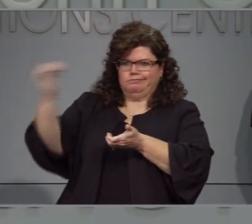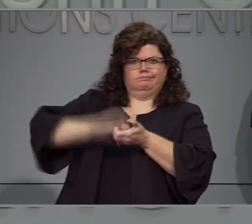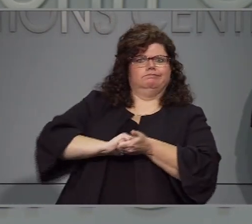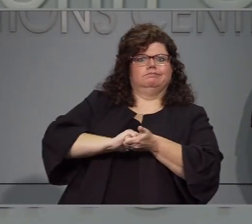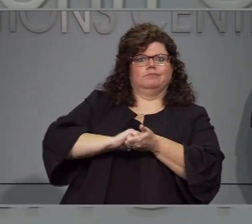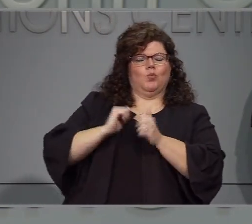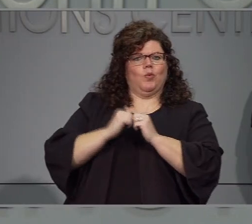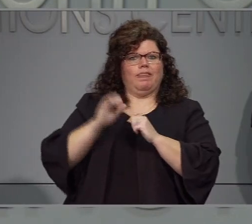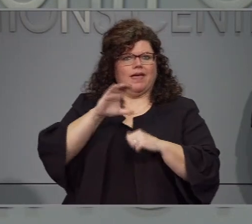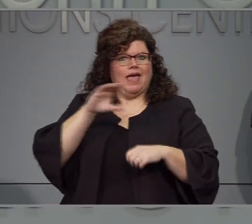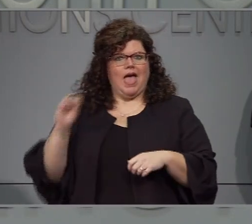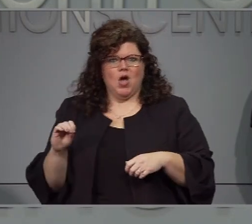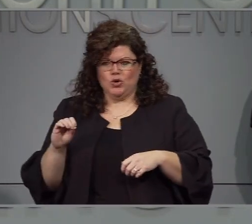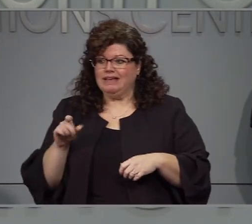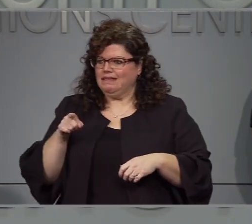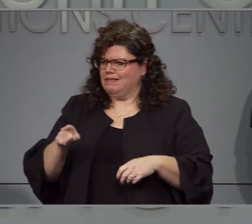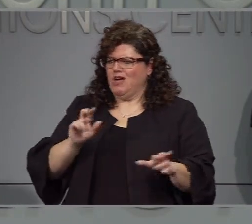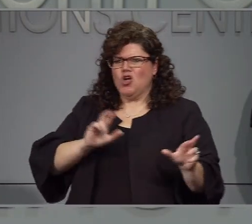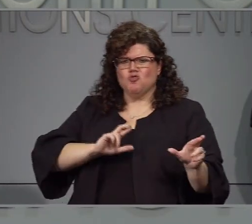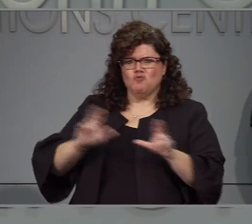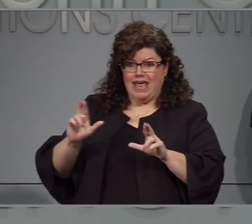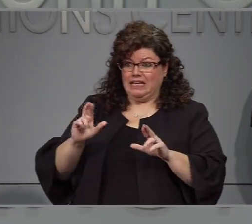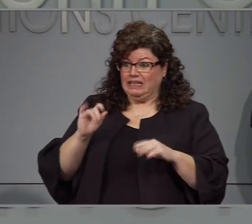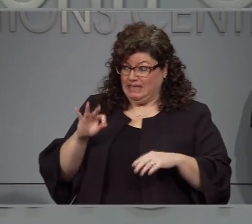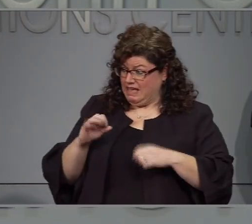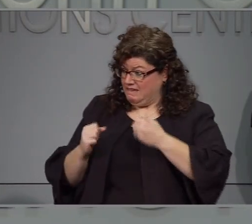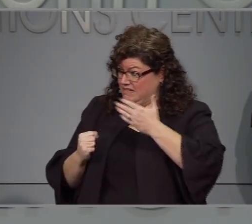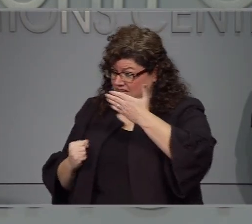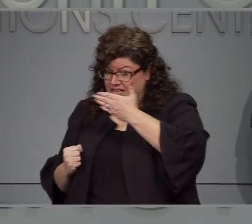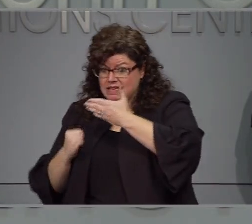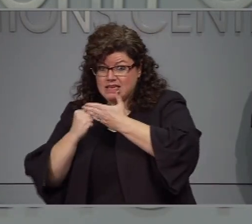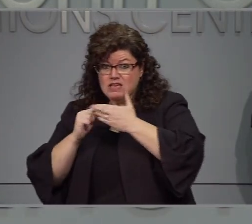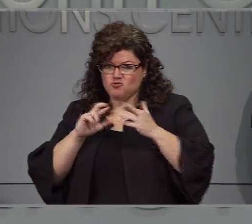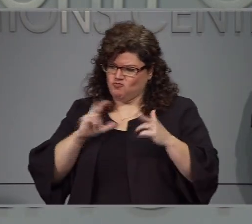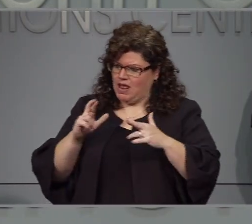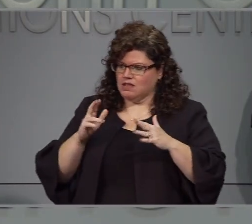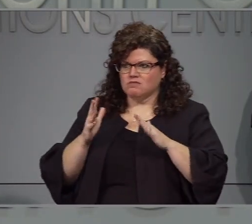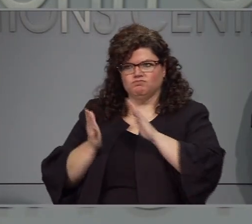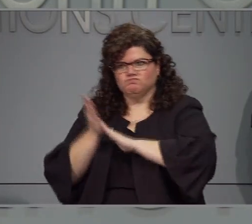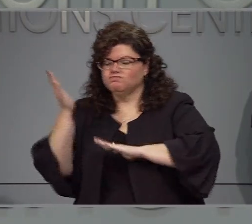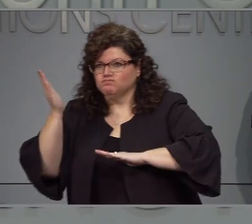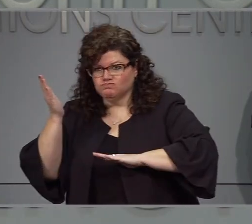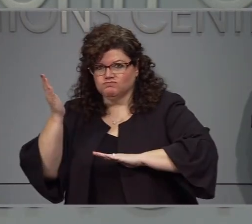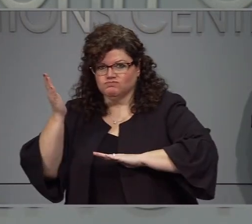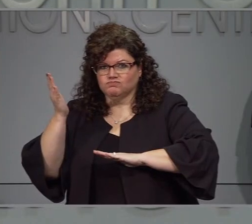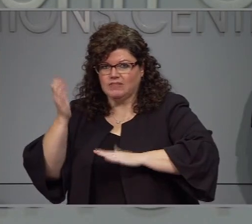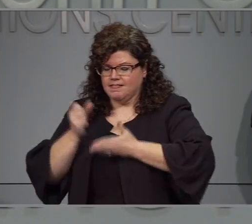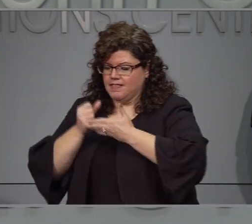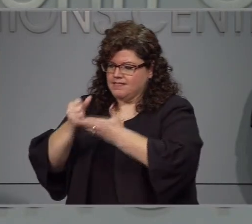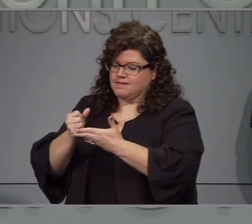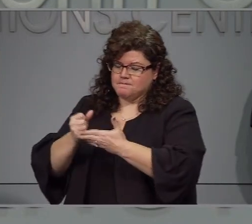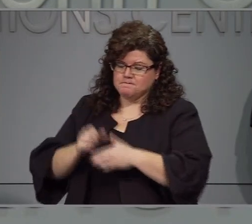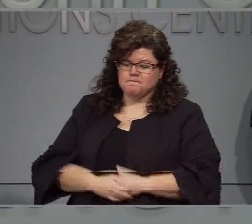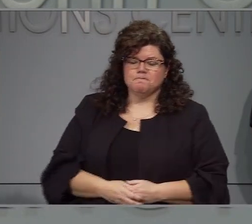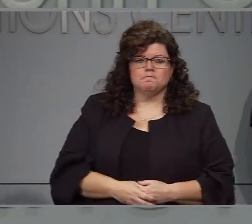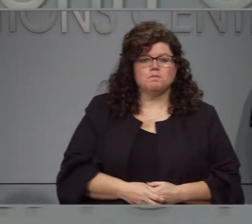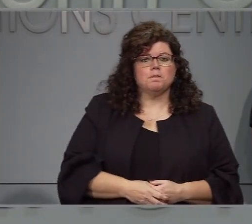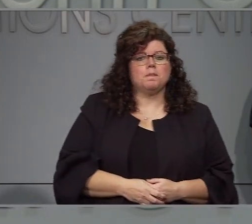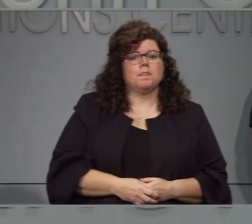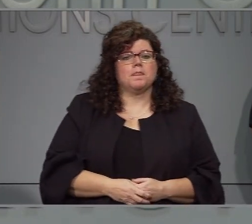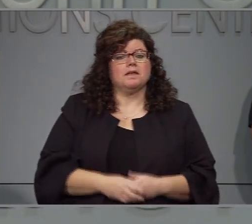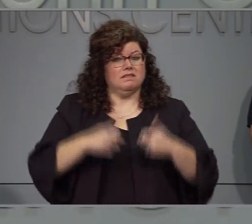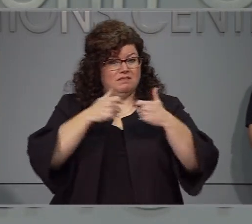partners or staged to decisively move into impacted communities. The power companies are